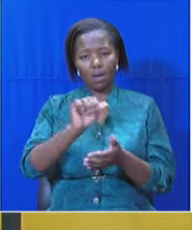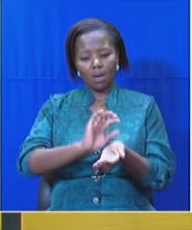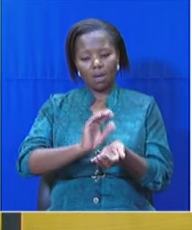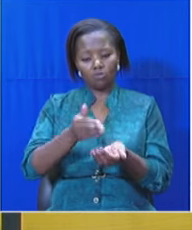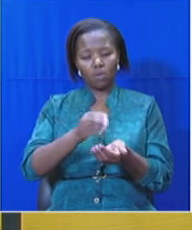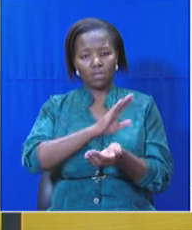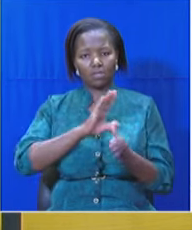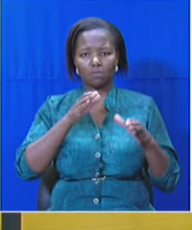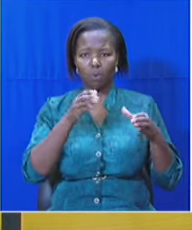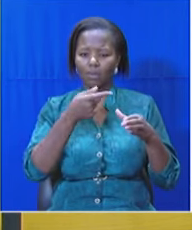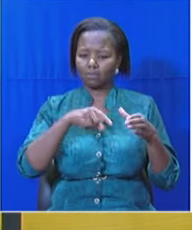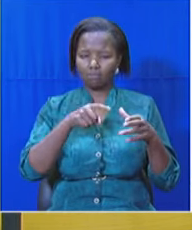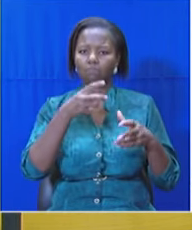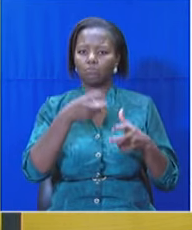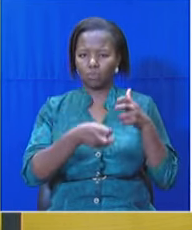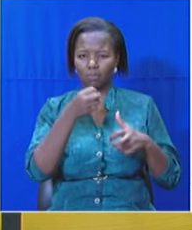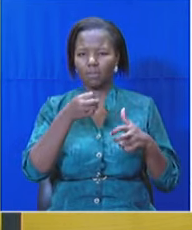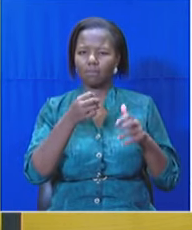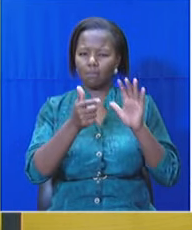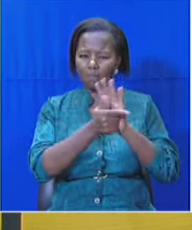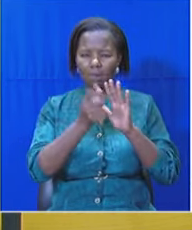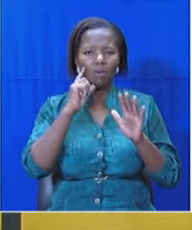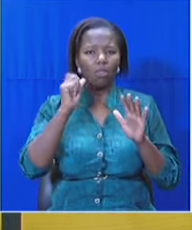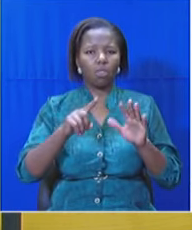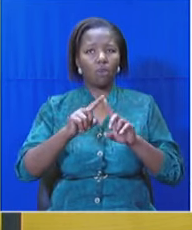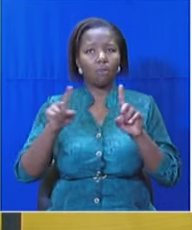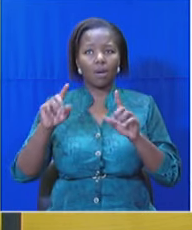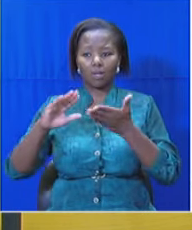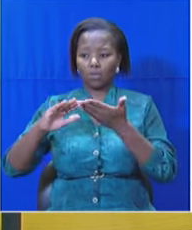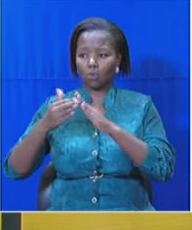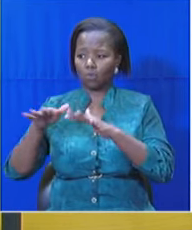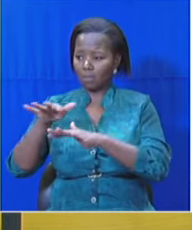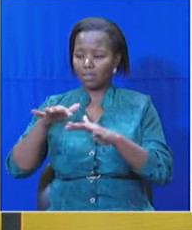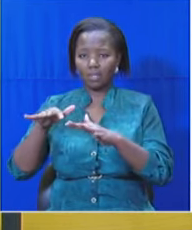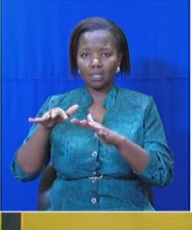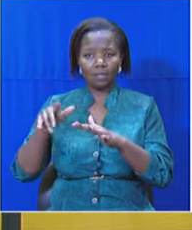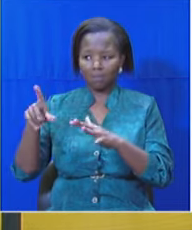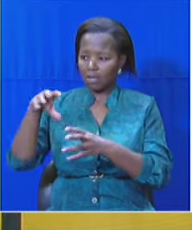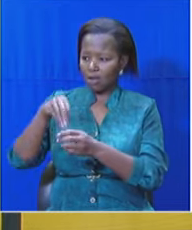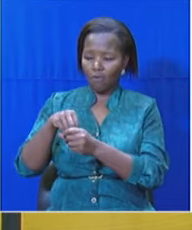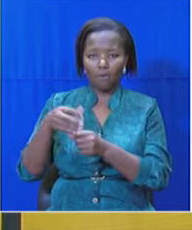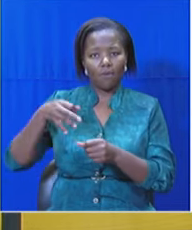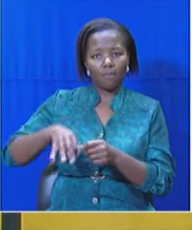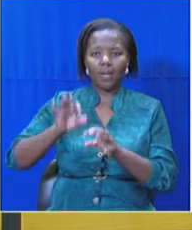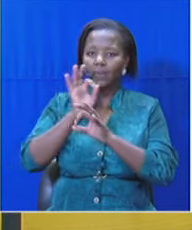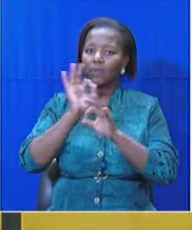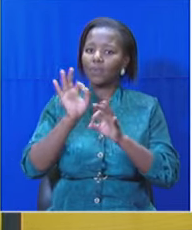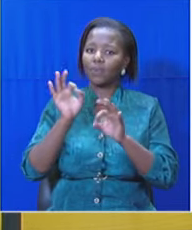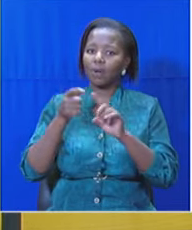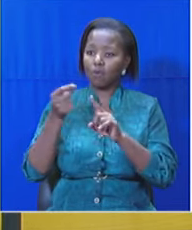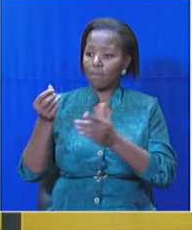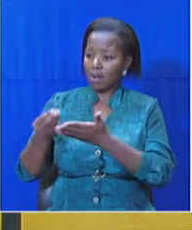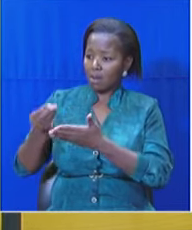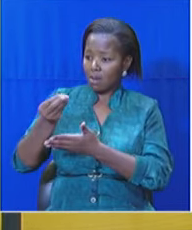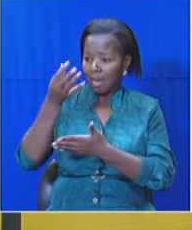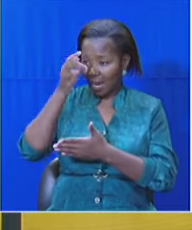yet not demonstrating community socio-economic beneficiation from the share of the public purse